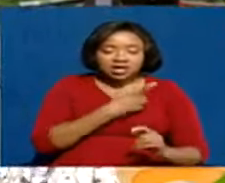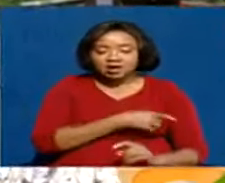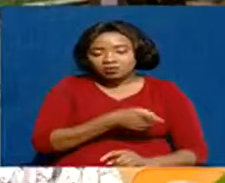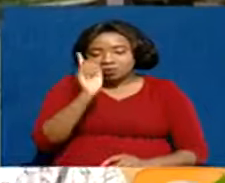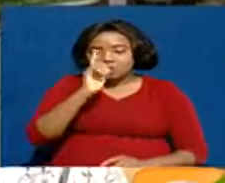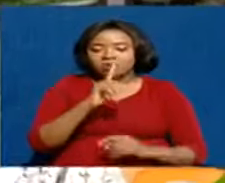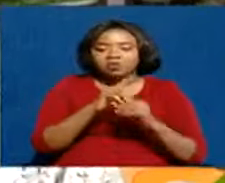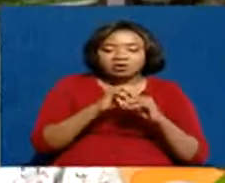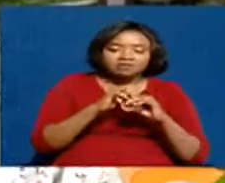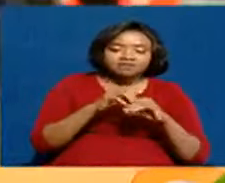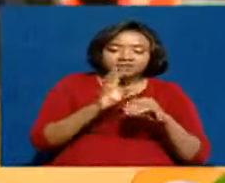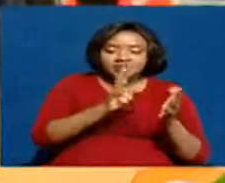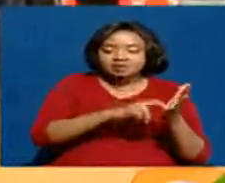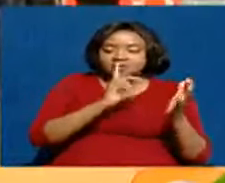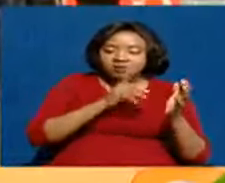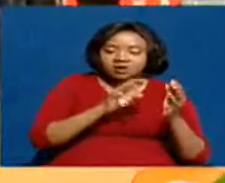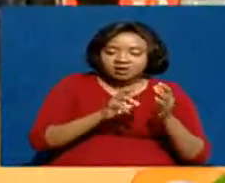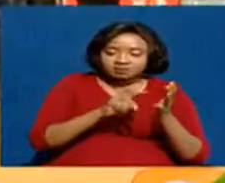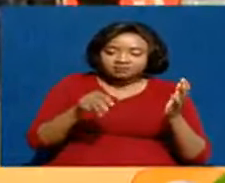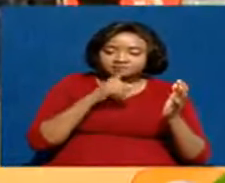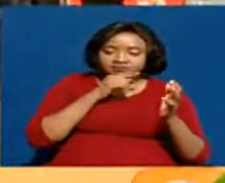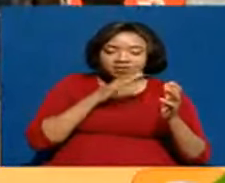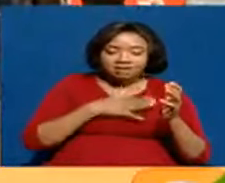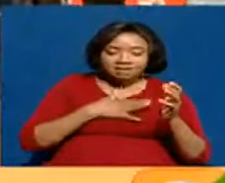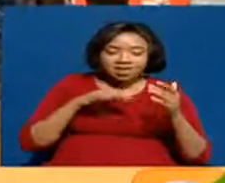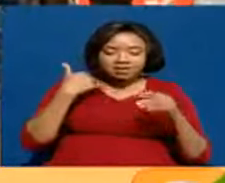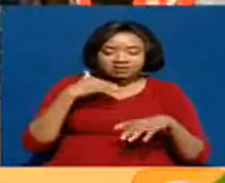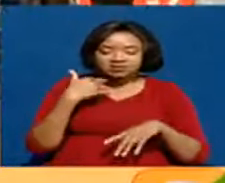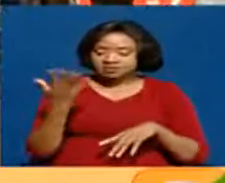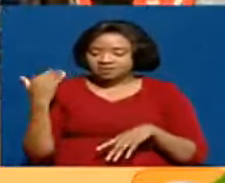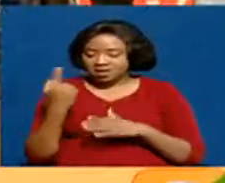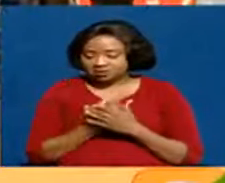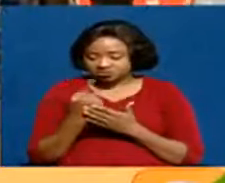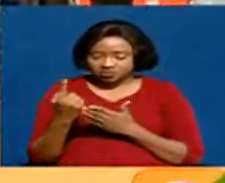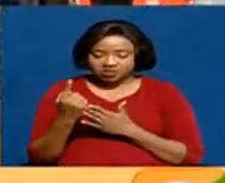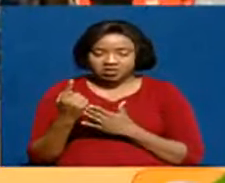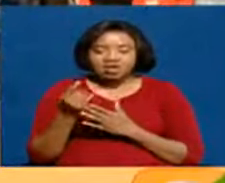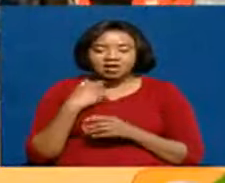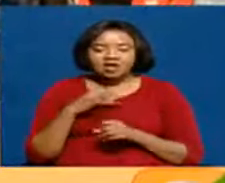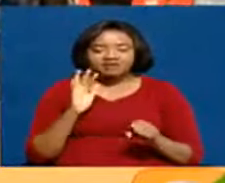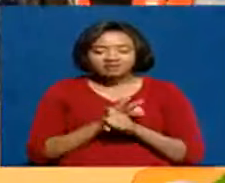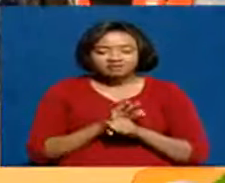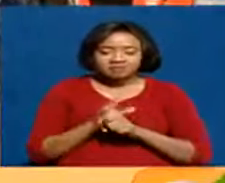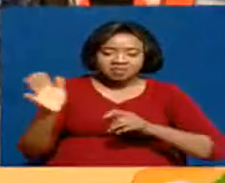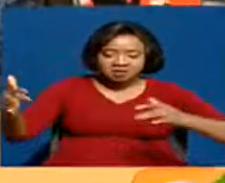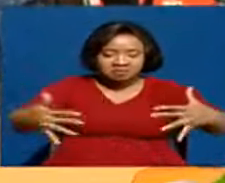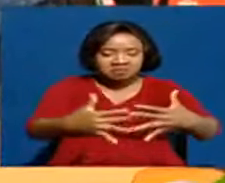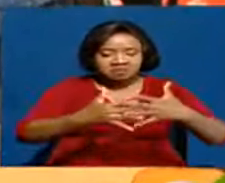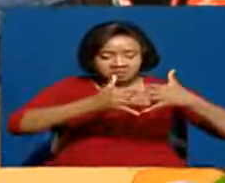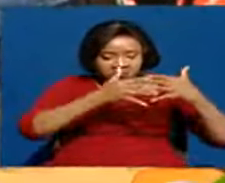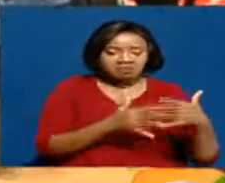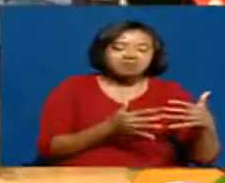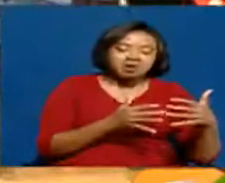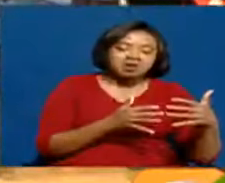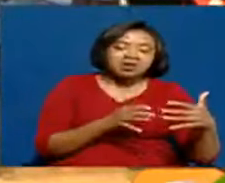na akasukisha hivi jana watatu. Walinibia kondo ilikuwa last week Wednesday. Walichukua kondo yote kwa